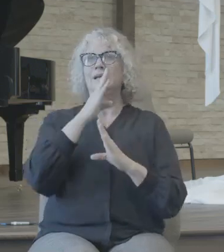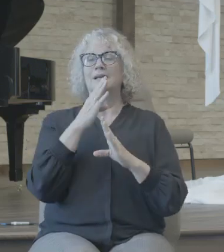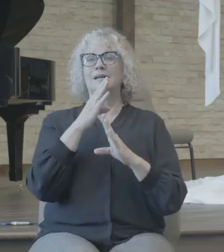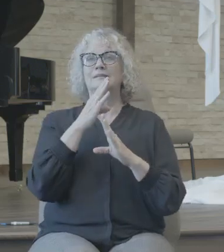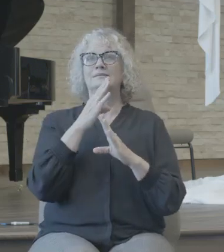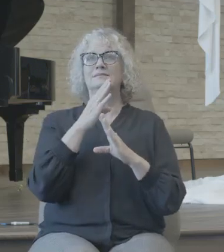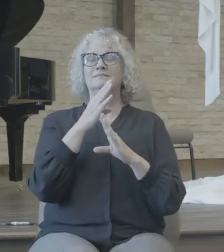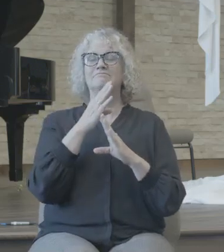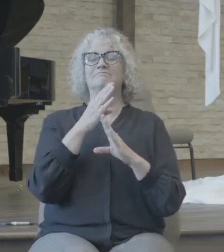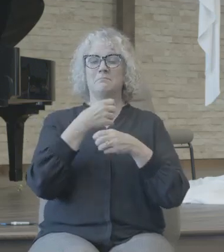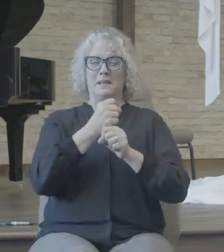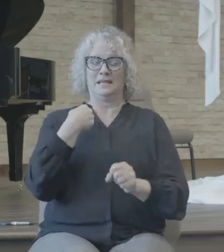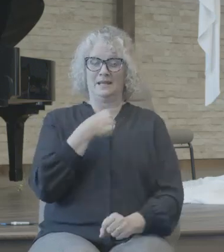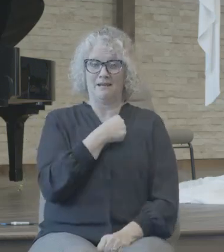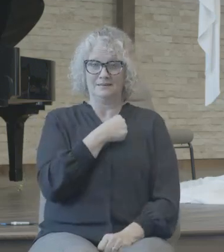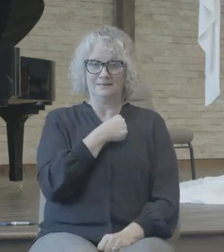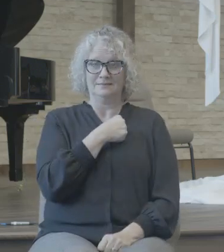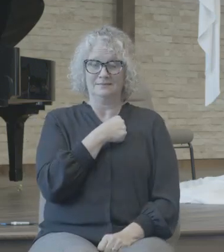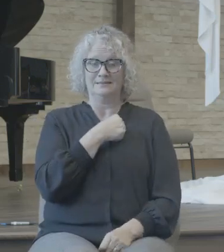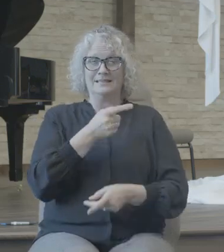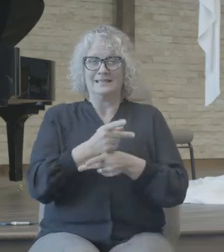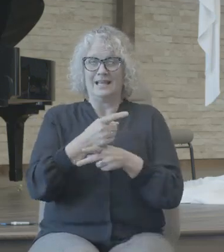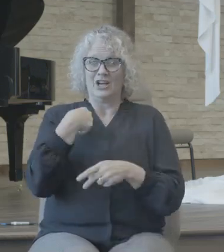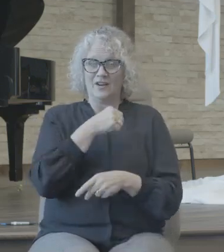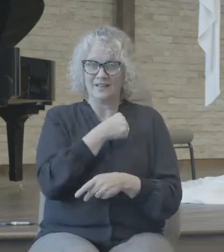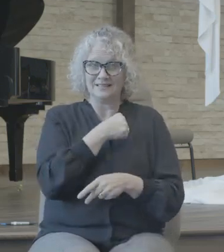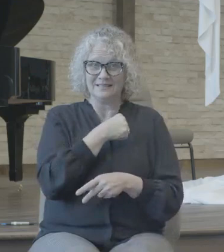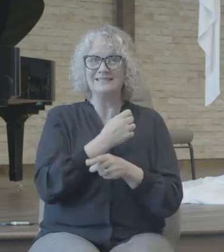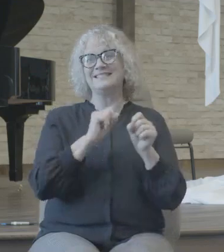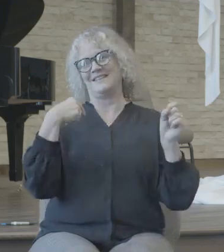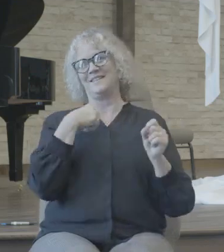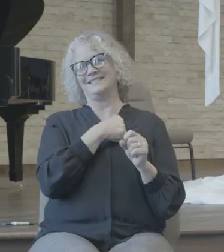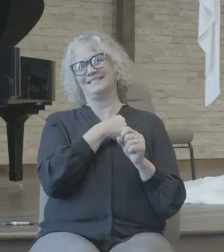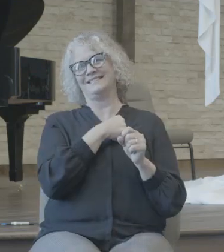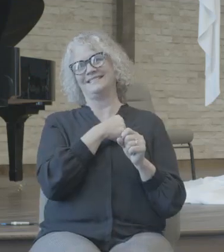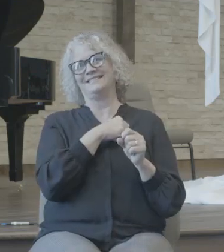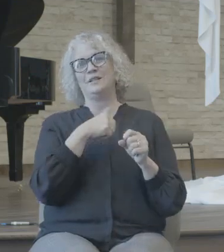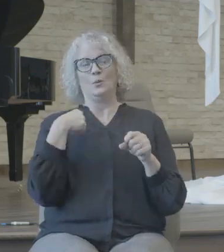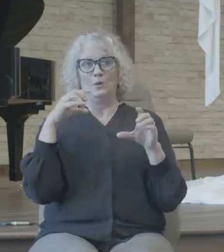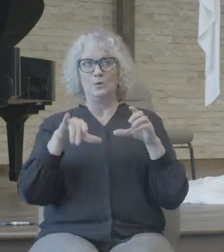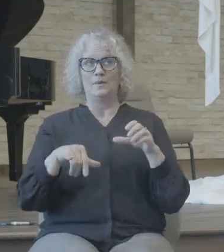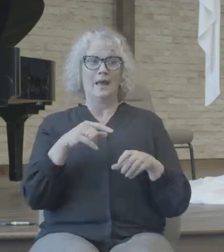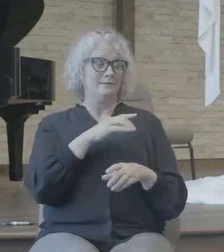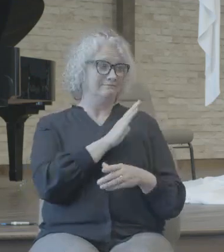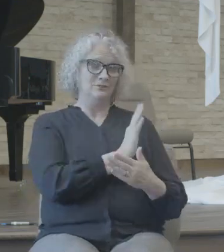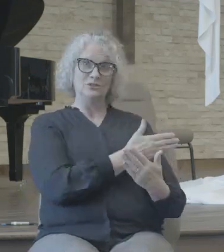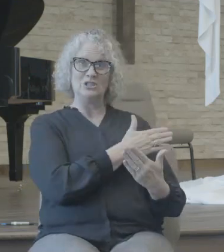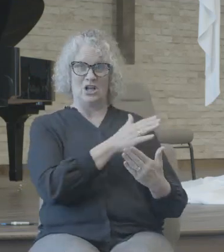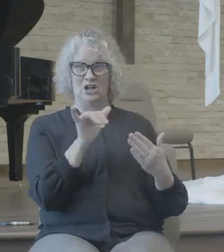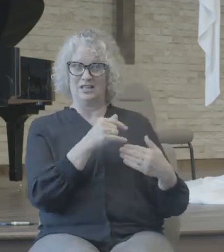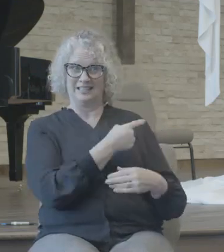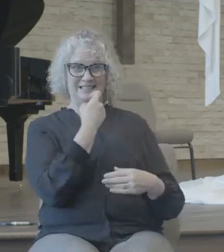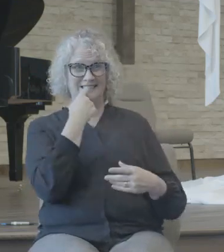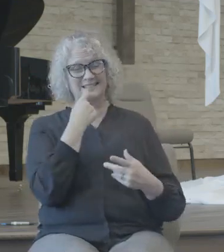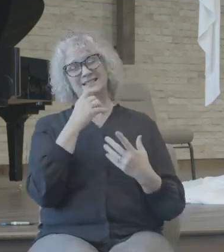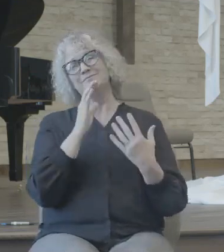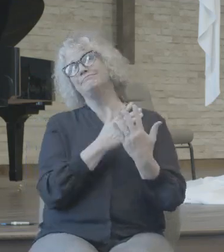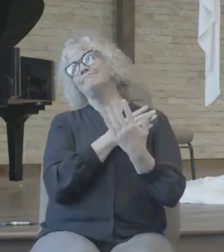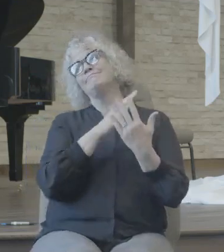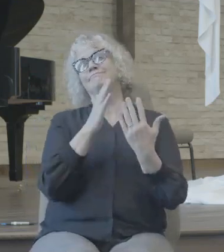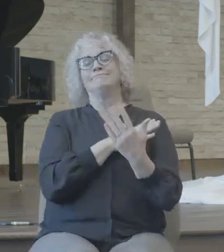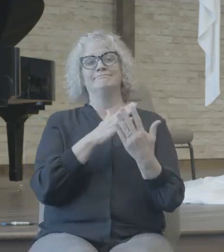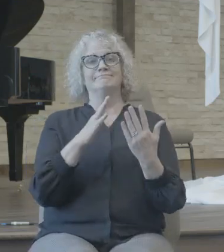taking care of us, and saving us. And we do that with our songs, just like you guys did. We do it with our songs, we do it